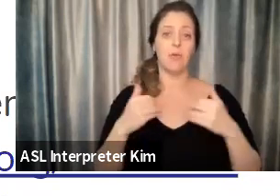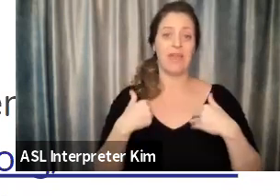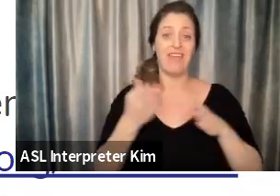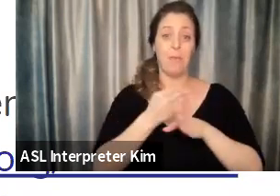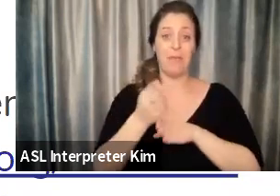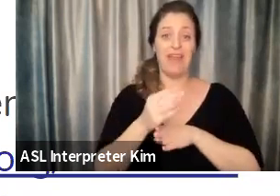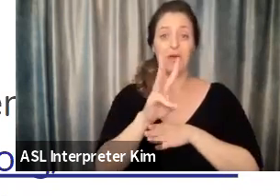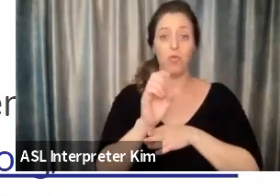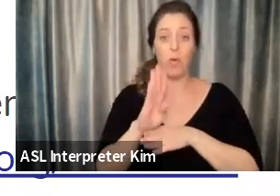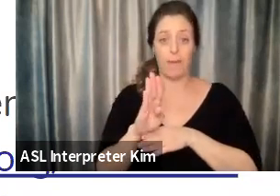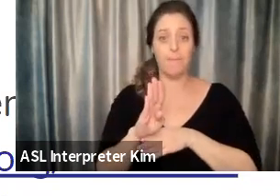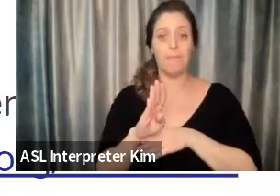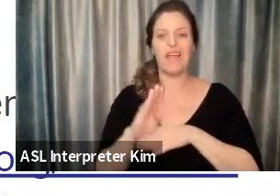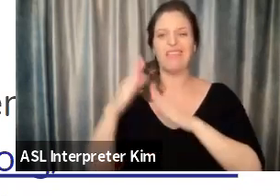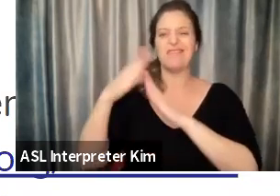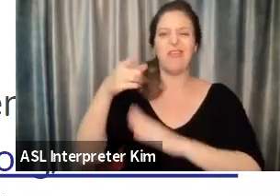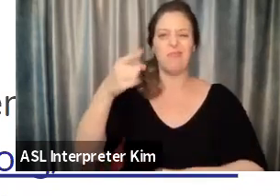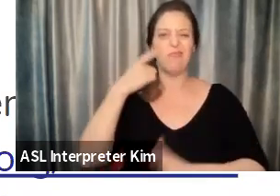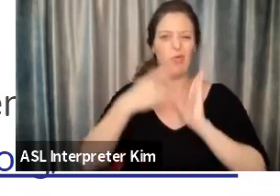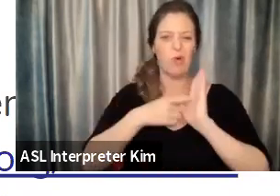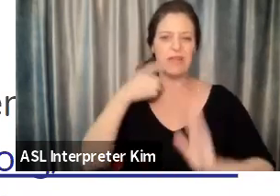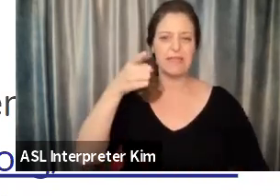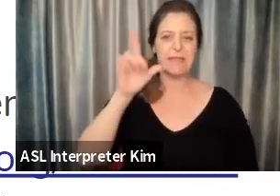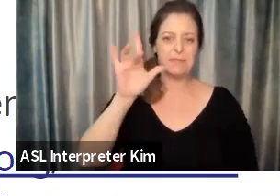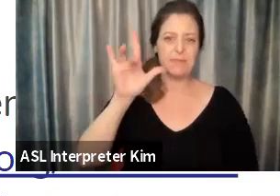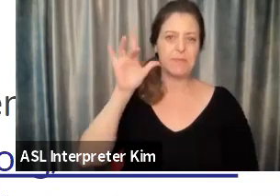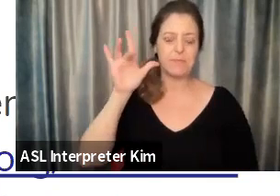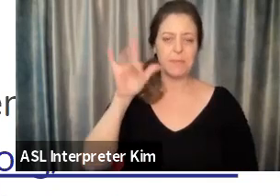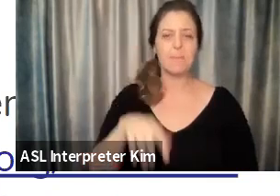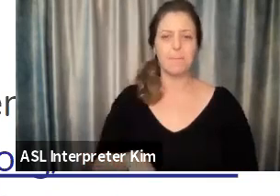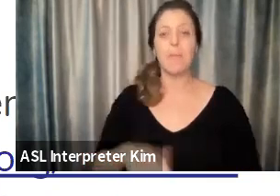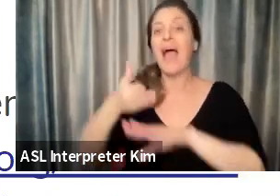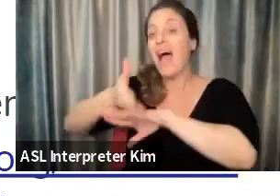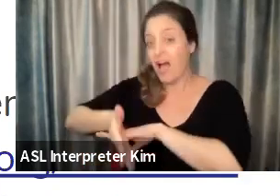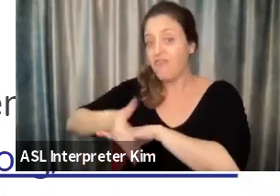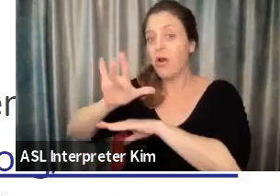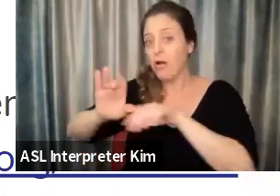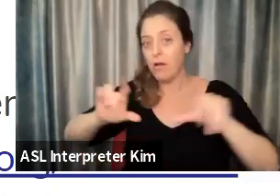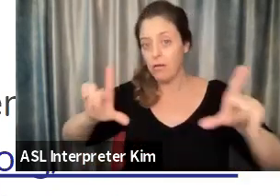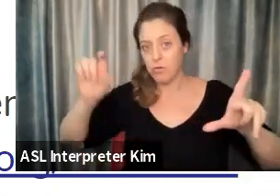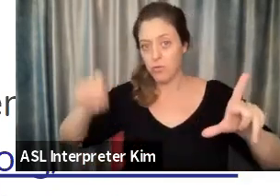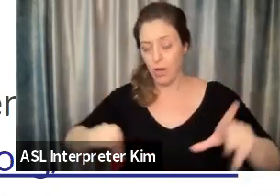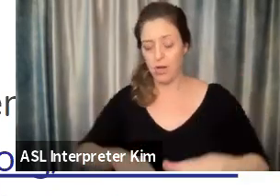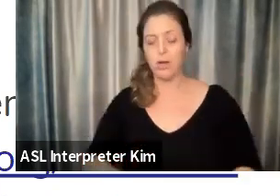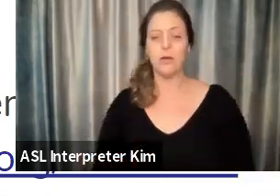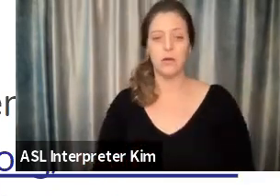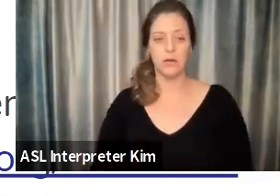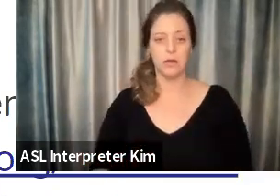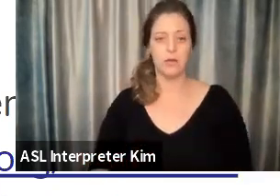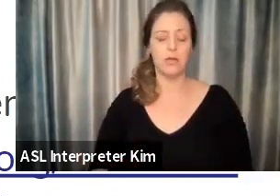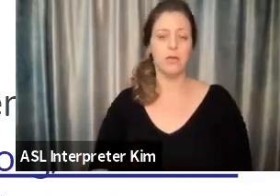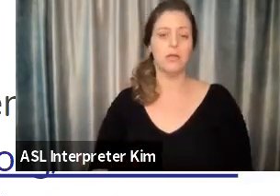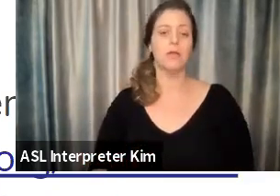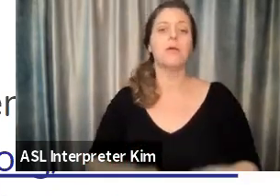web link that we have at the top of this slide that our audience could access after this presentation. In addition to that,